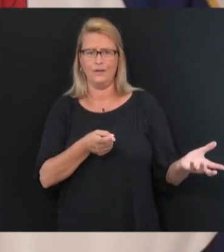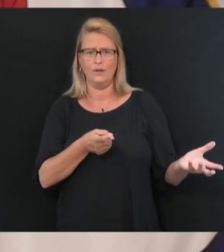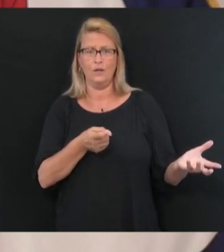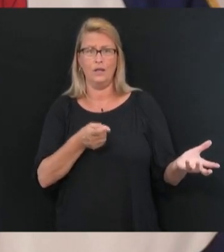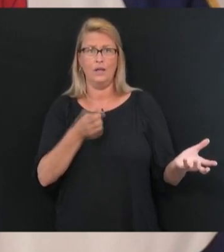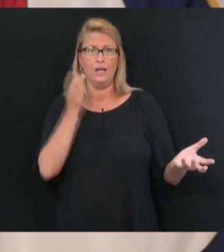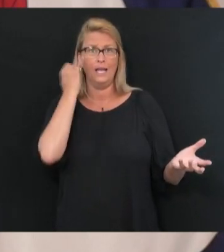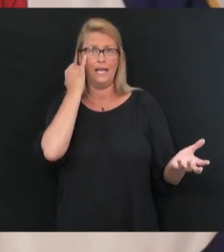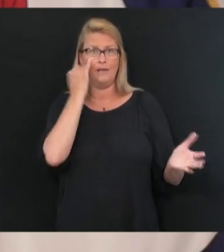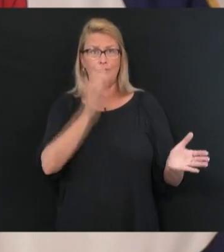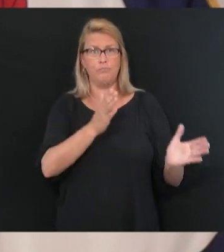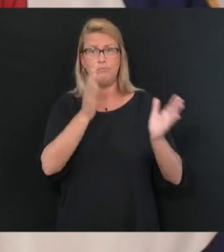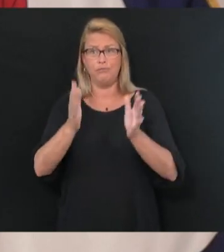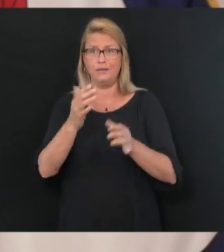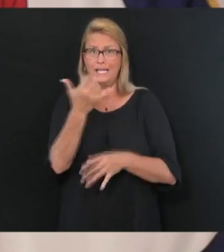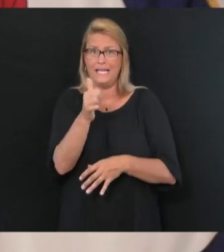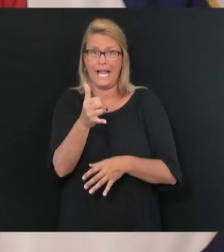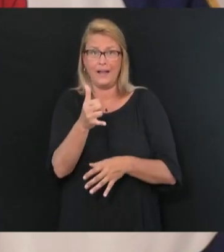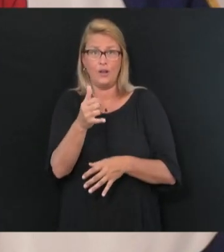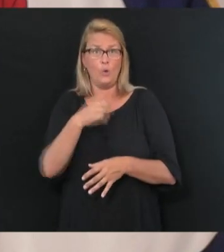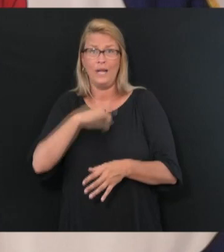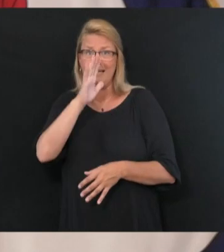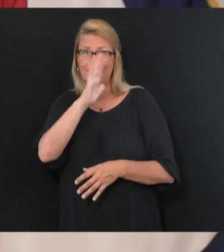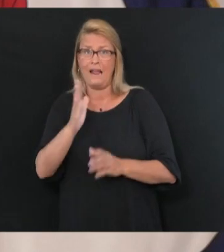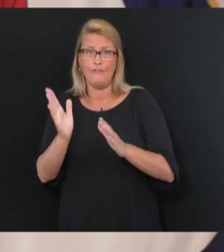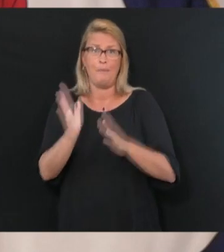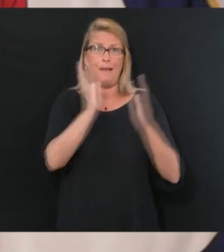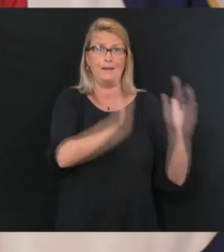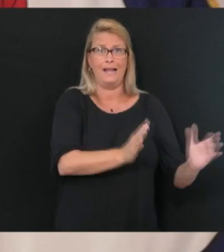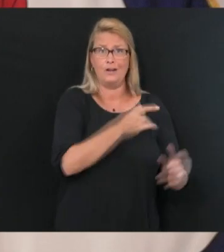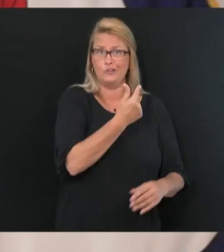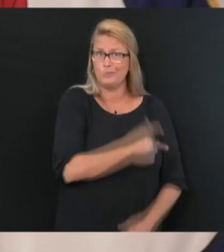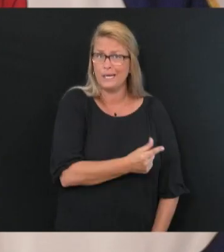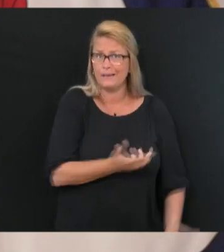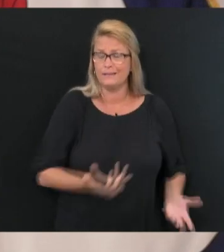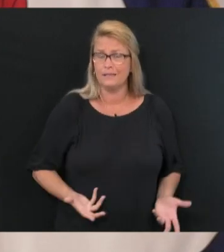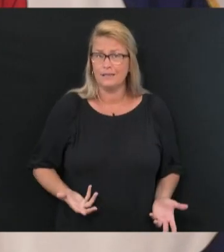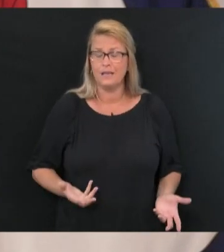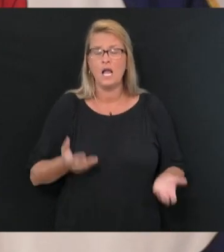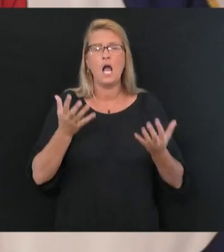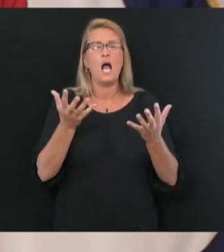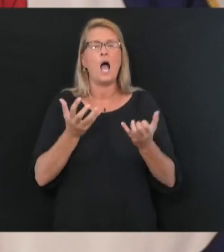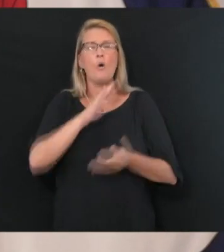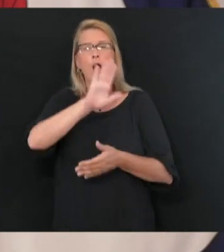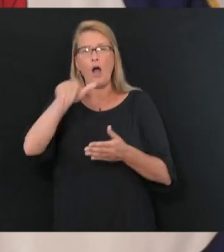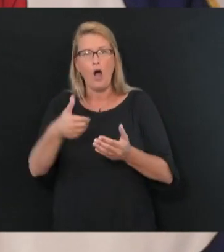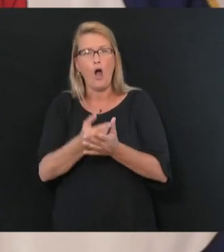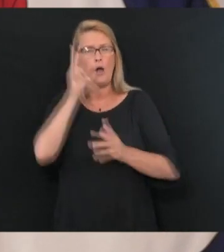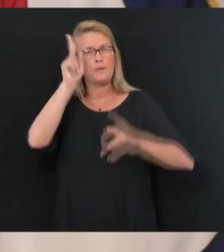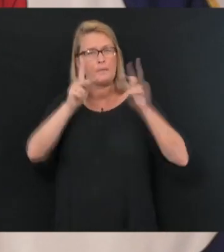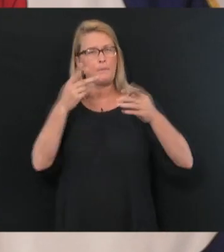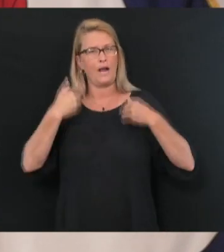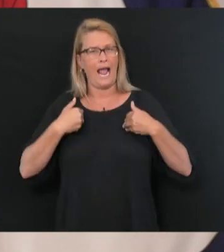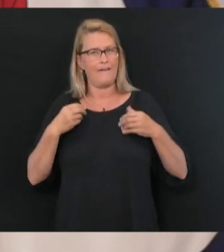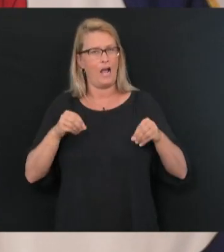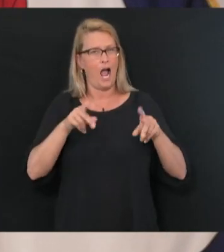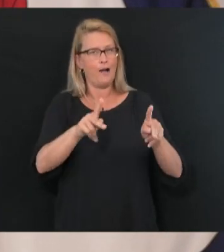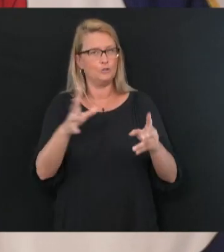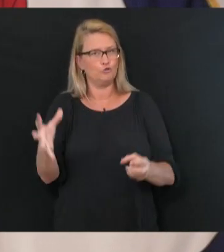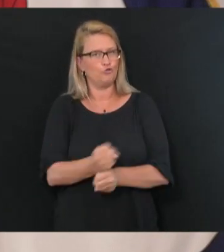yellow, but we'll never make it to the green. And I want our people to all feel like they have an opportunity to